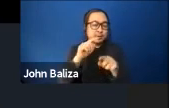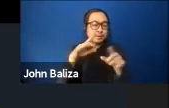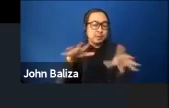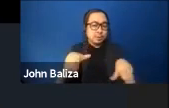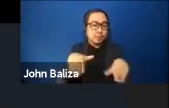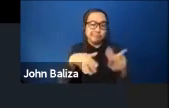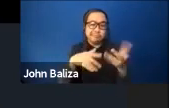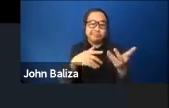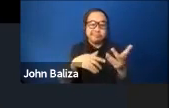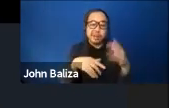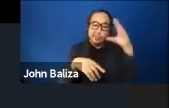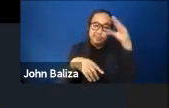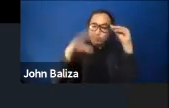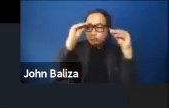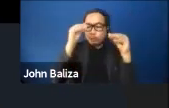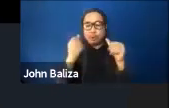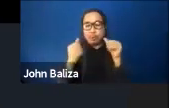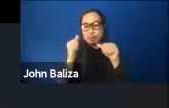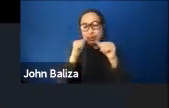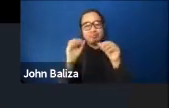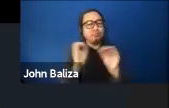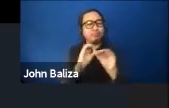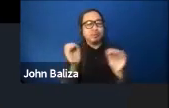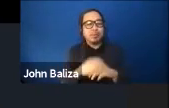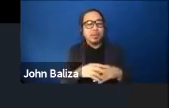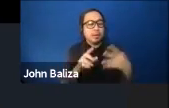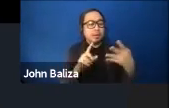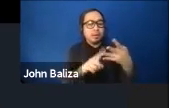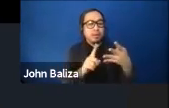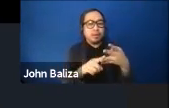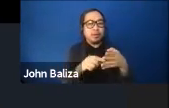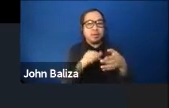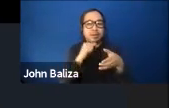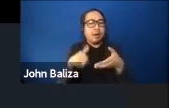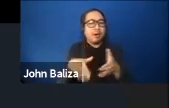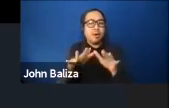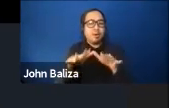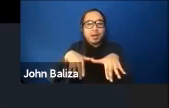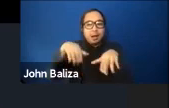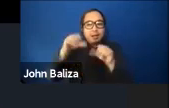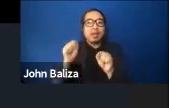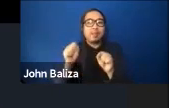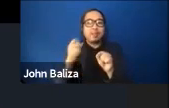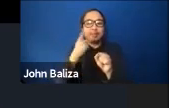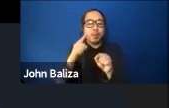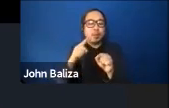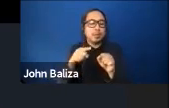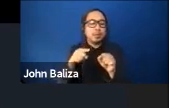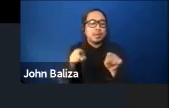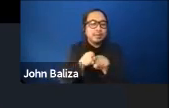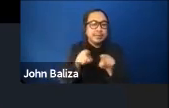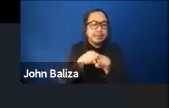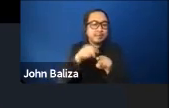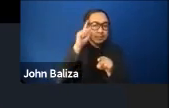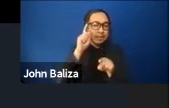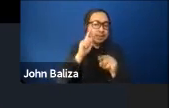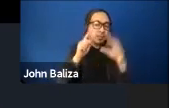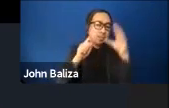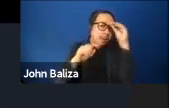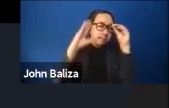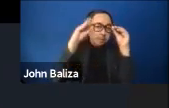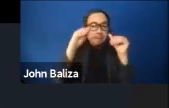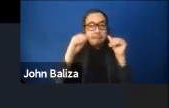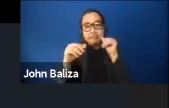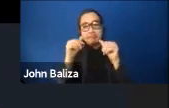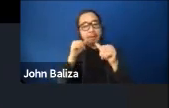full adoption for the couples, which means that only one partner could be rightfully adopt the